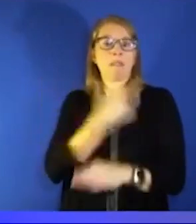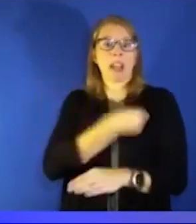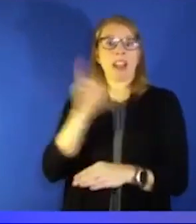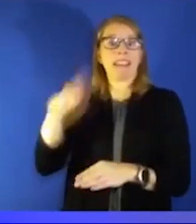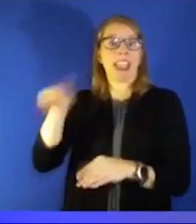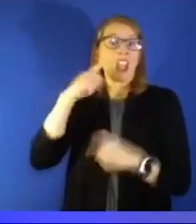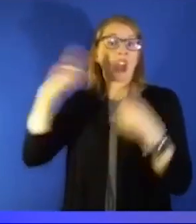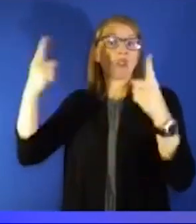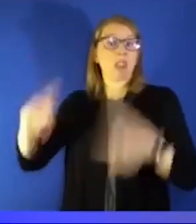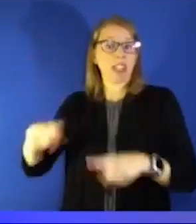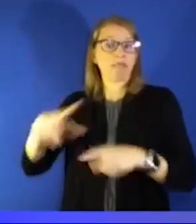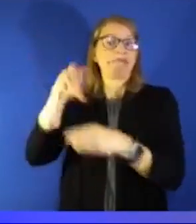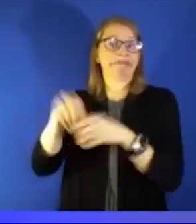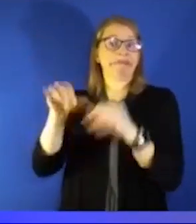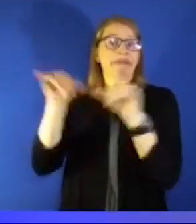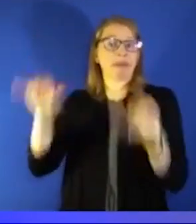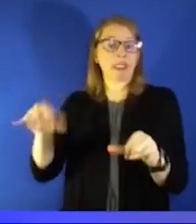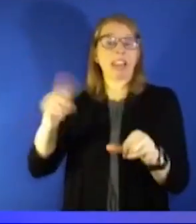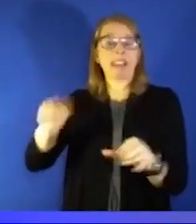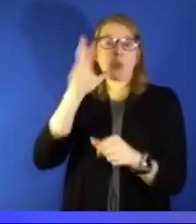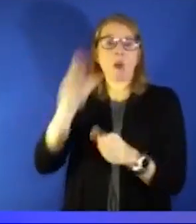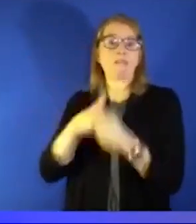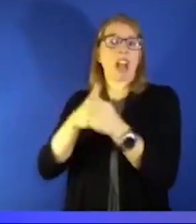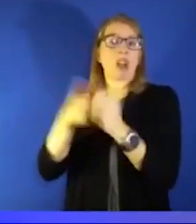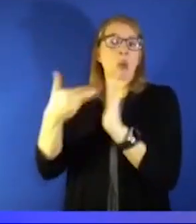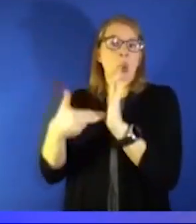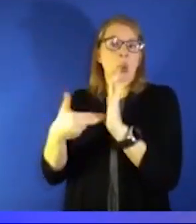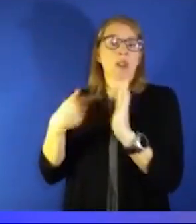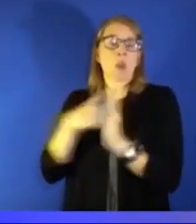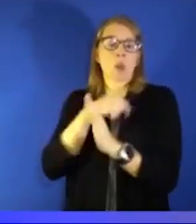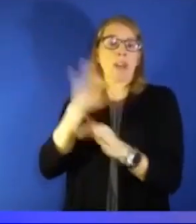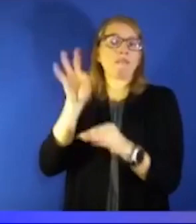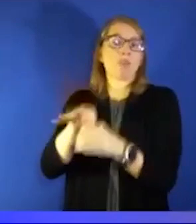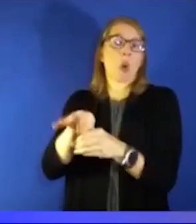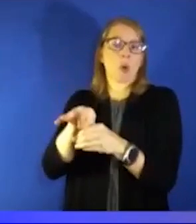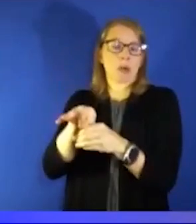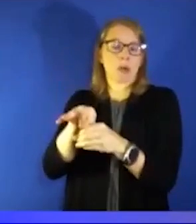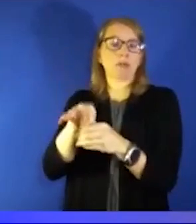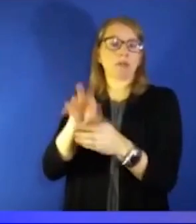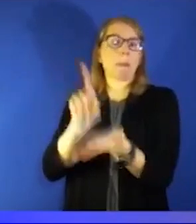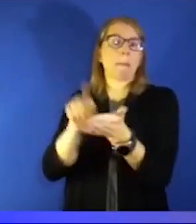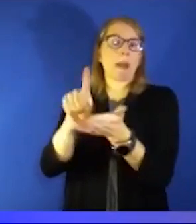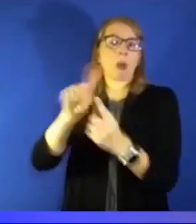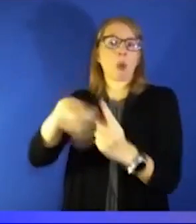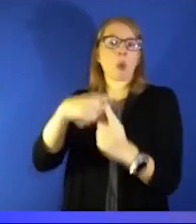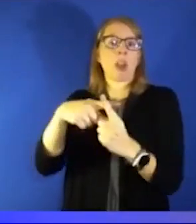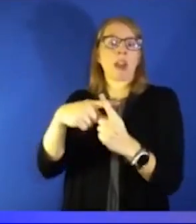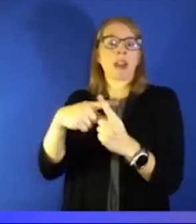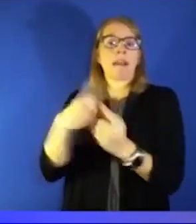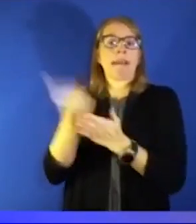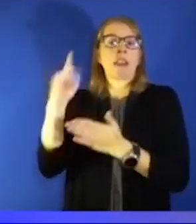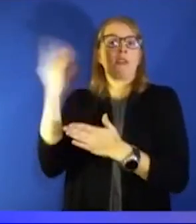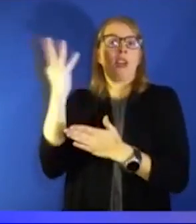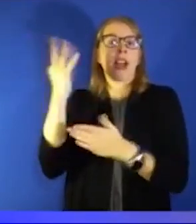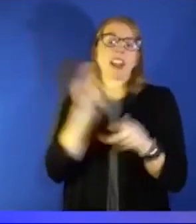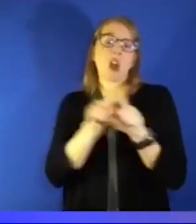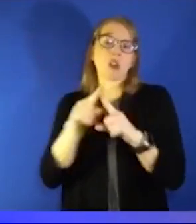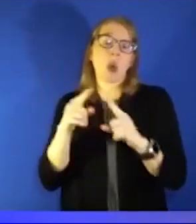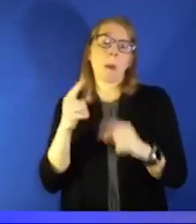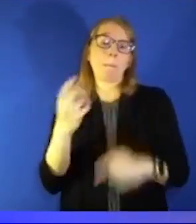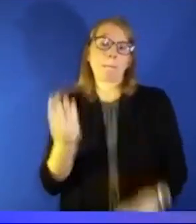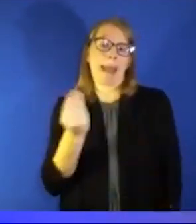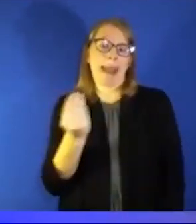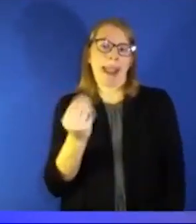and they will follow the guidelines that we voted on and were published on Friday and Monday. So certainly,